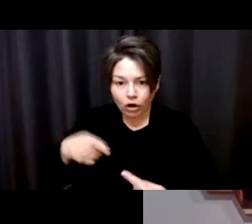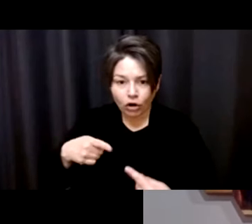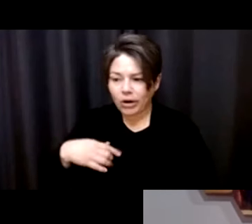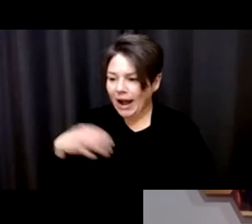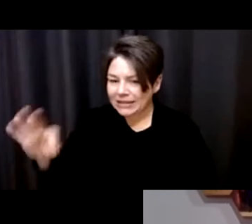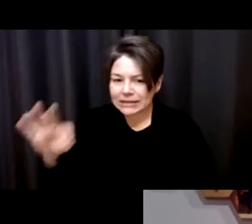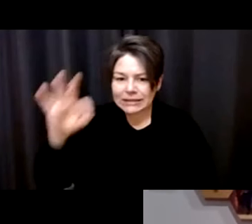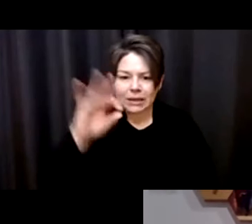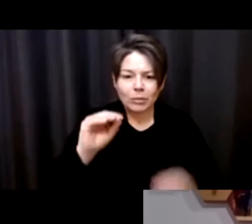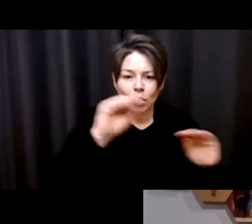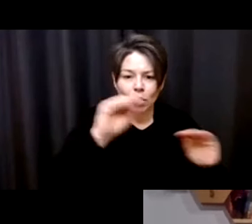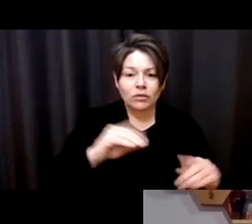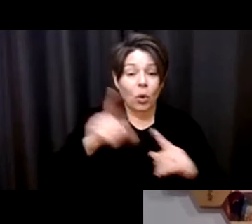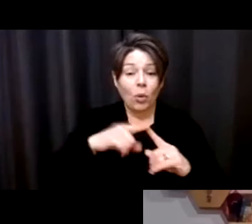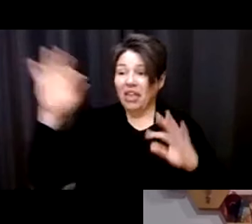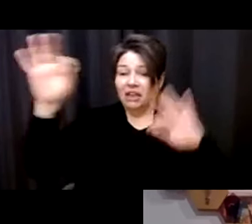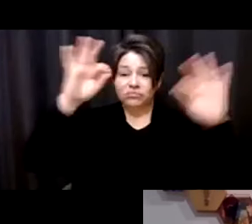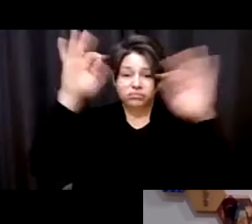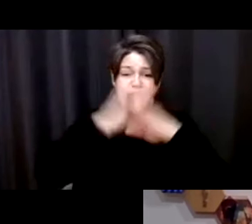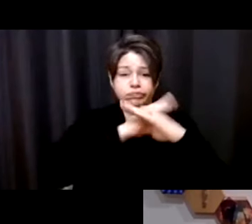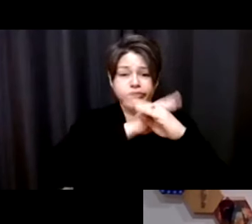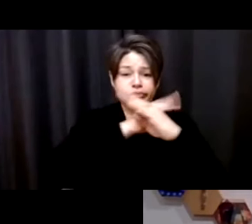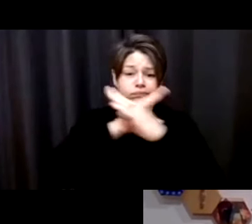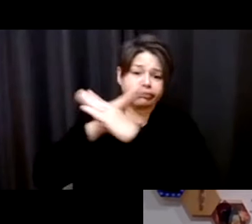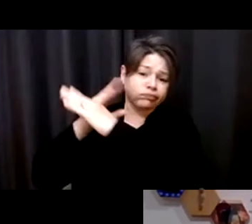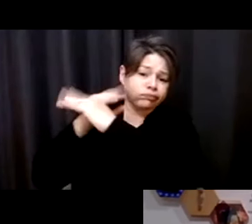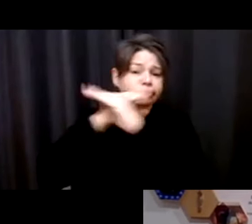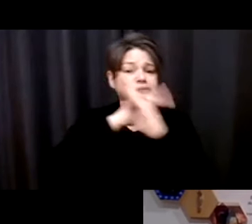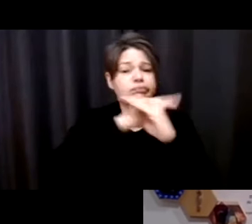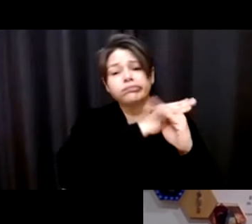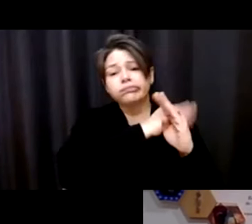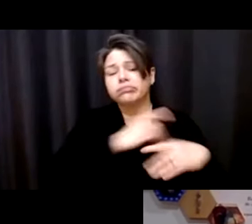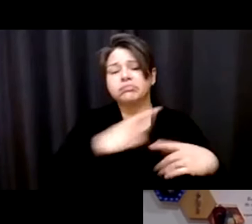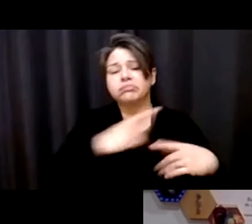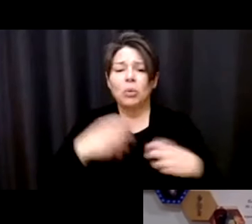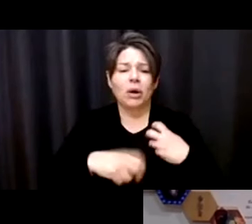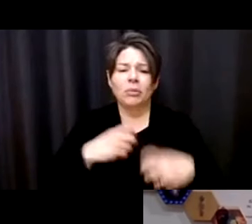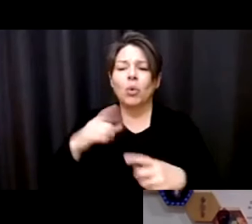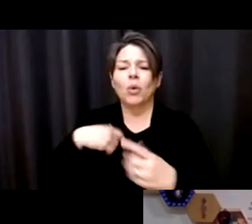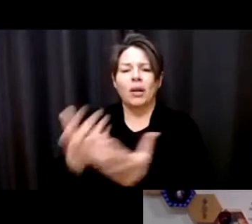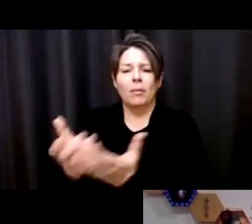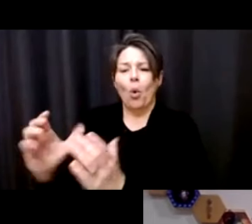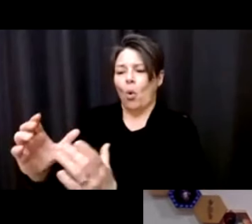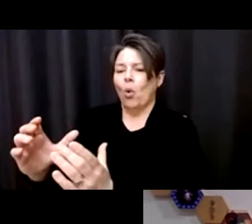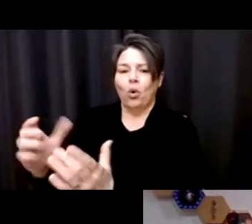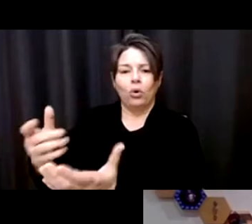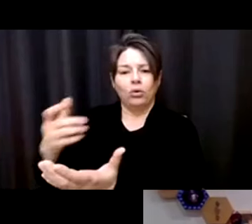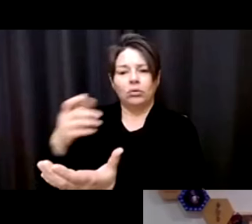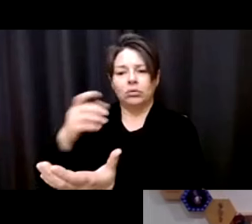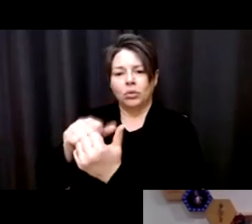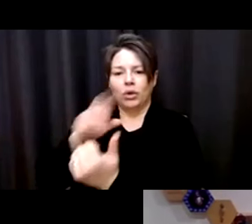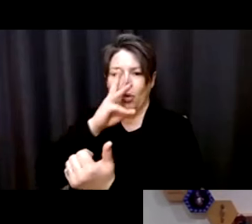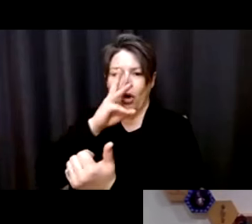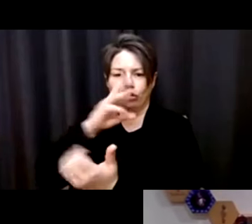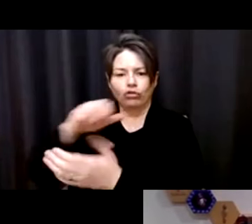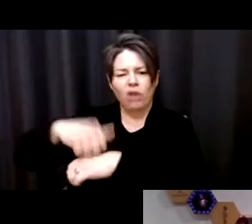in the yard, they don't bother me, but we put a little bowl out with rocks in it and filled it up with water so that they'd have moisture, you know, when it gets